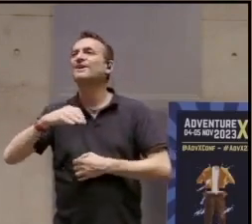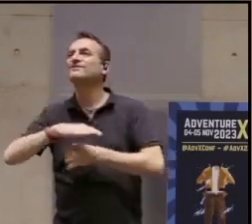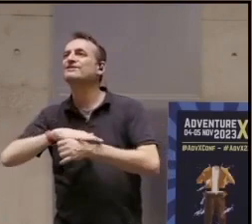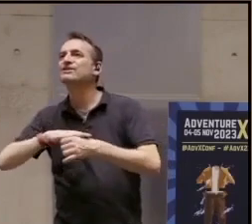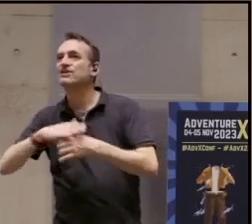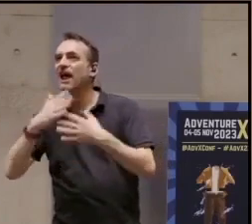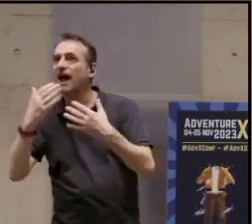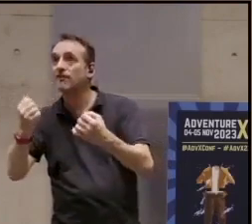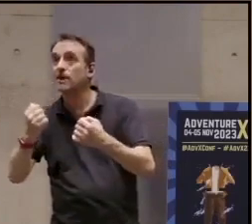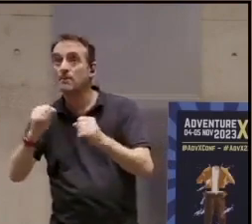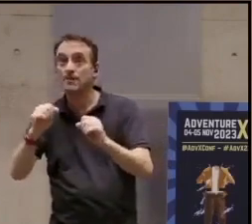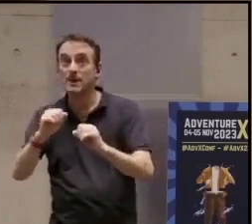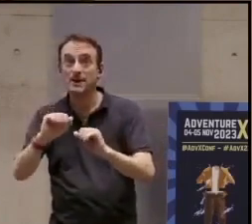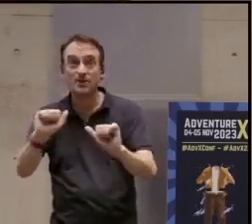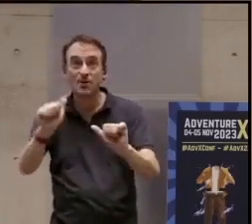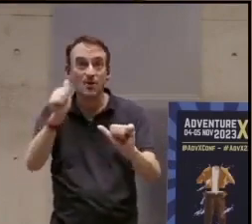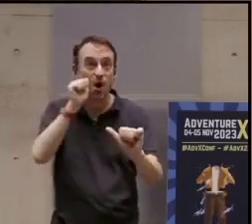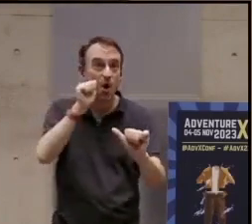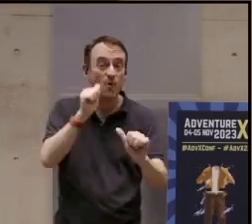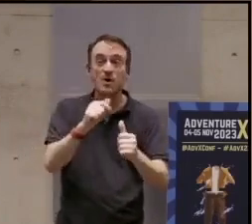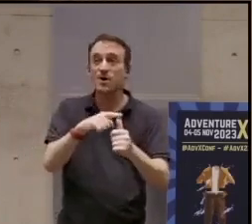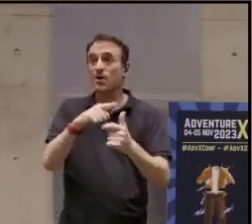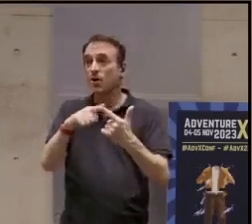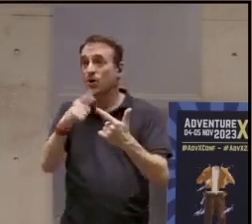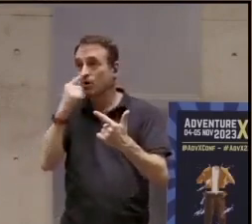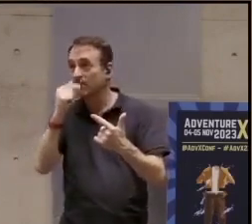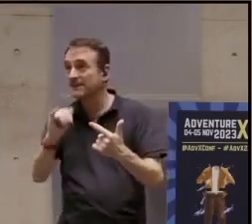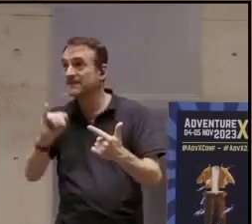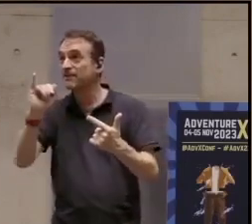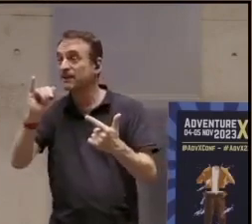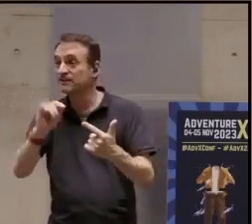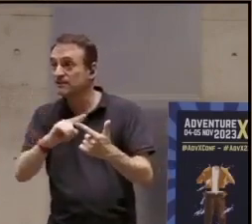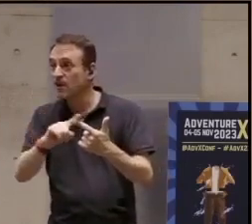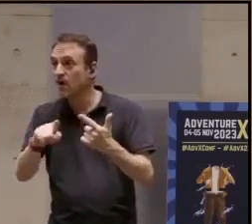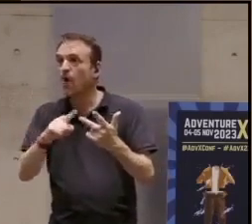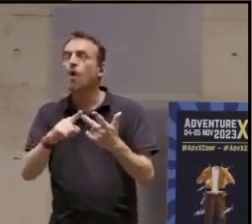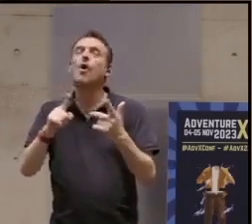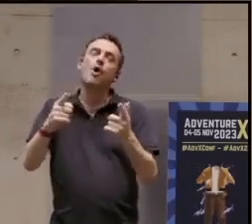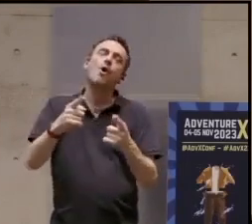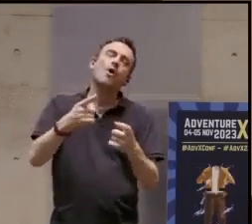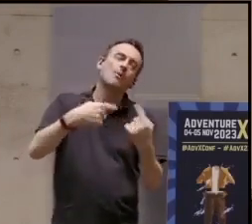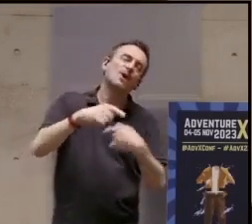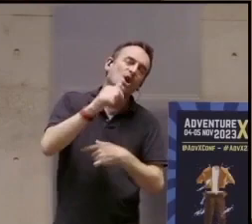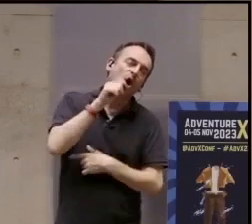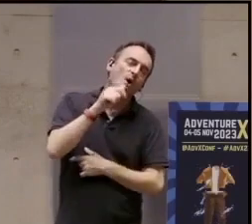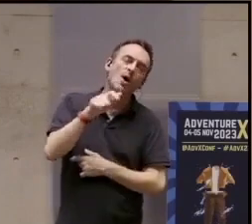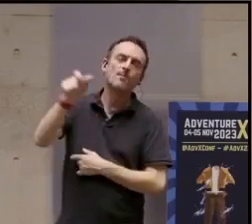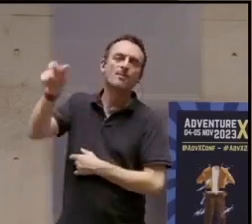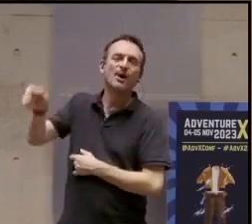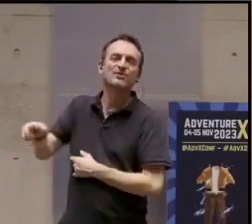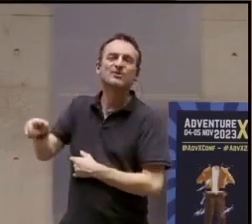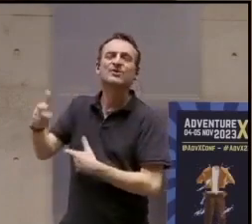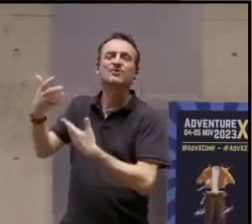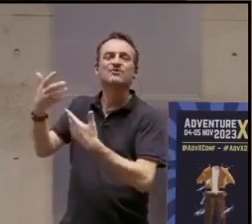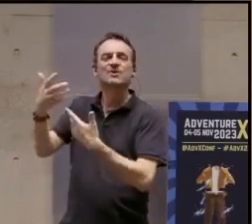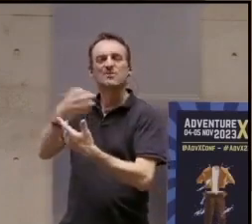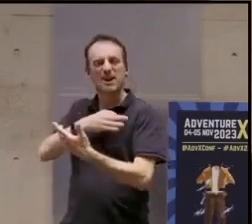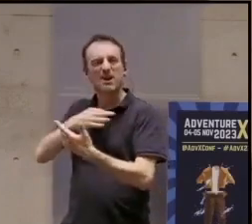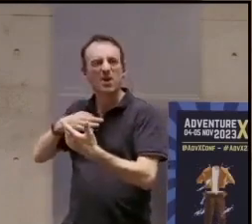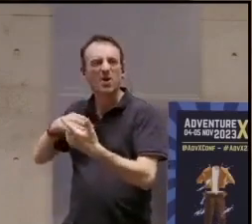yet, maybe some have really serious ones, but we all have some, or we all know someone who's dealing with a medical condition, right?